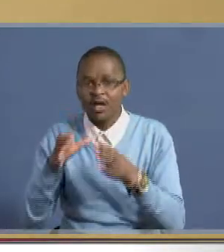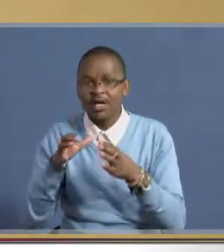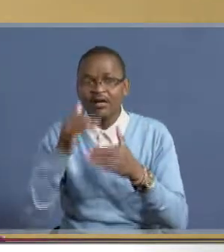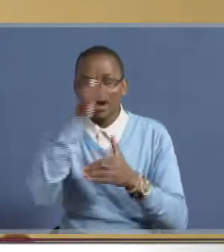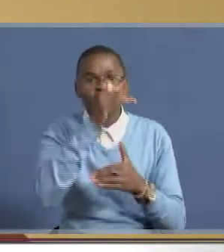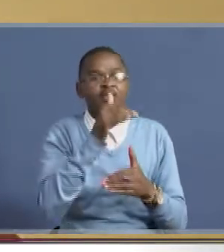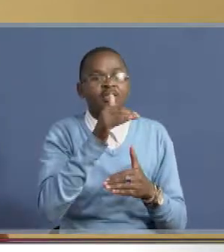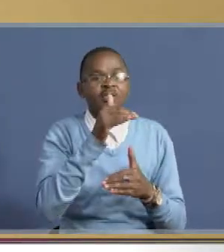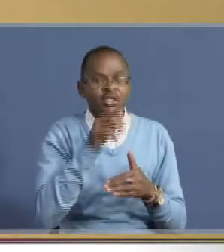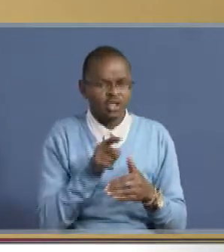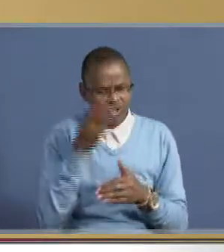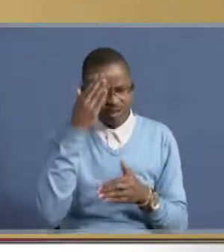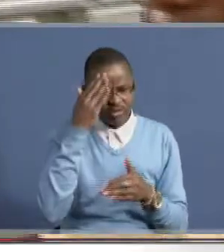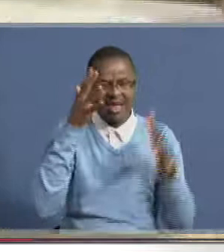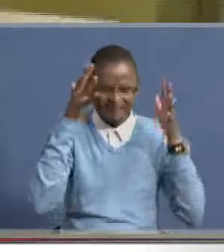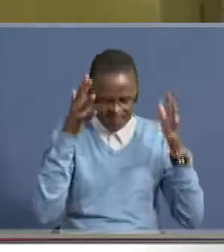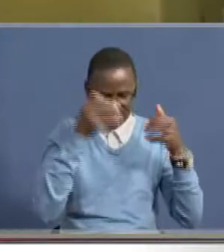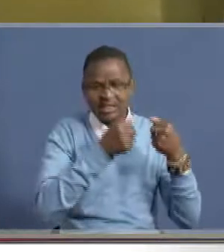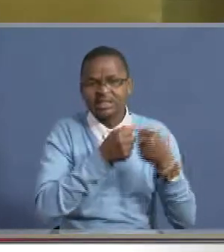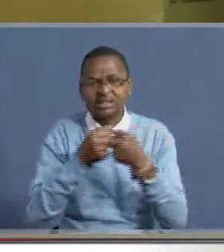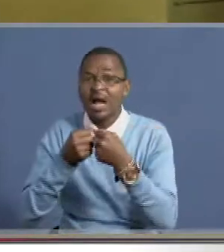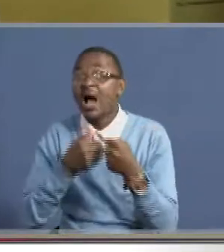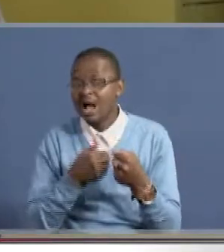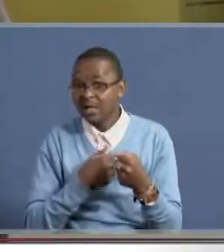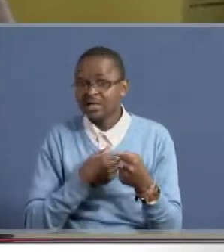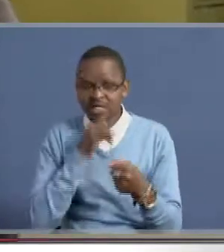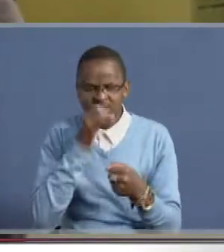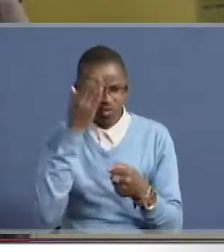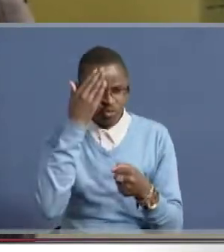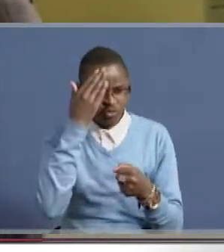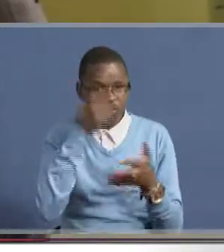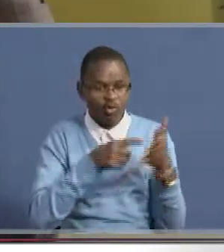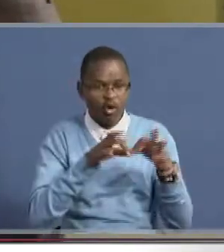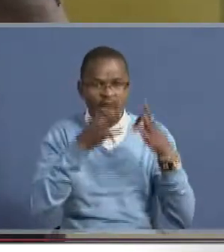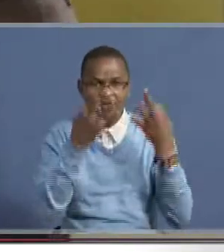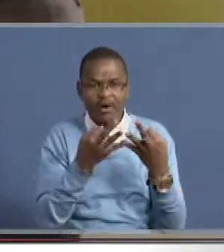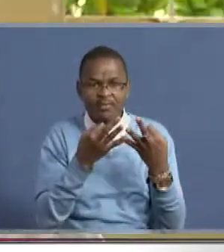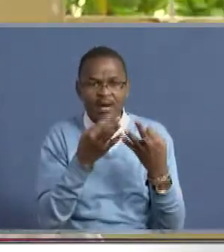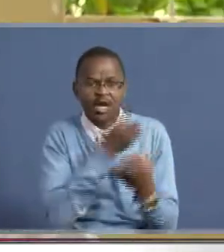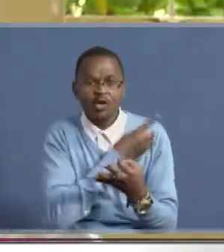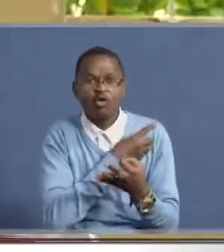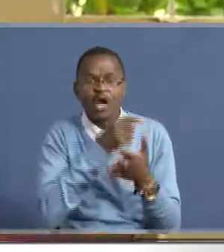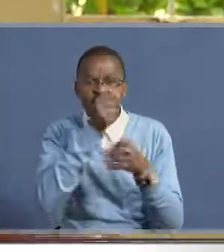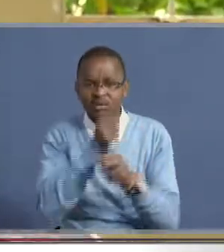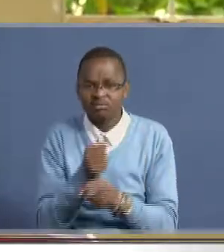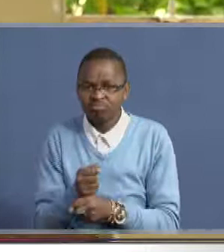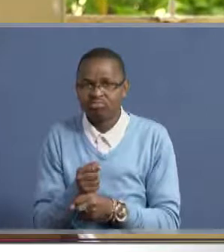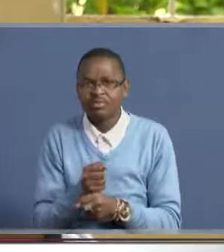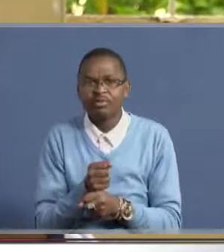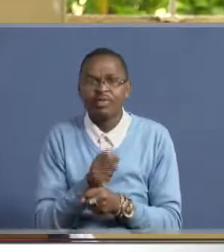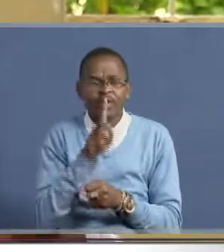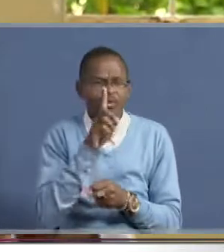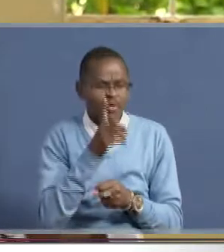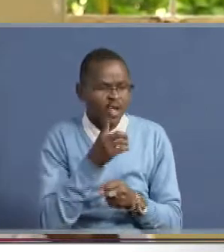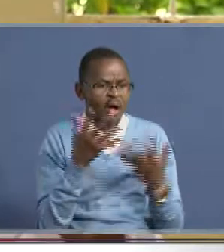of life, she knows that the biggest challenge that the country still has is to know what a family physician does. The way of think of